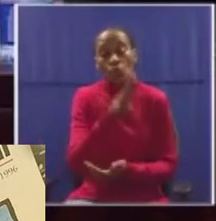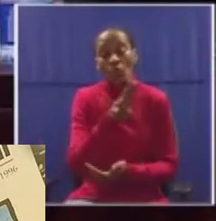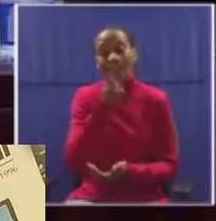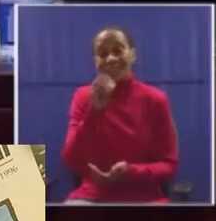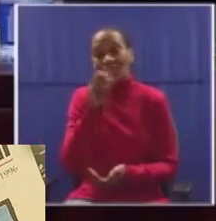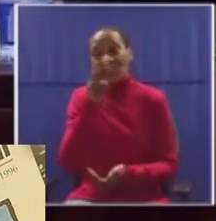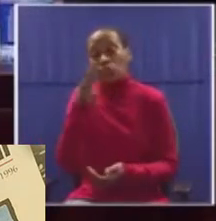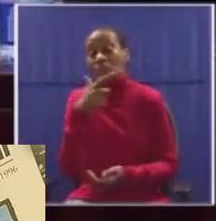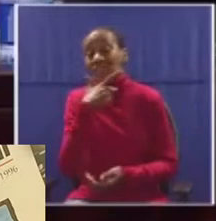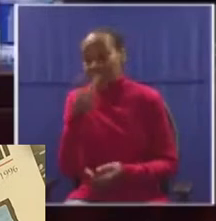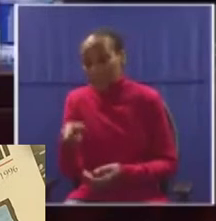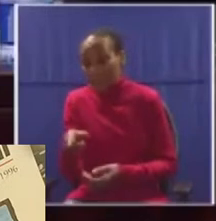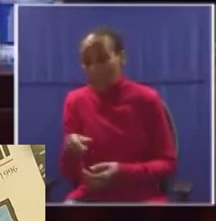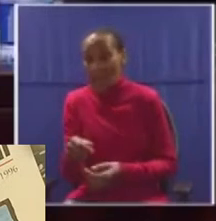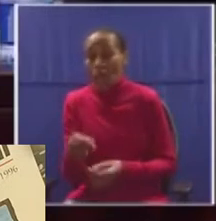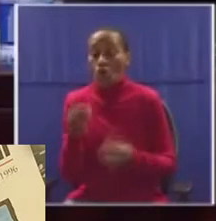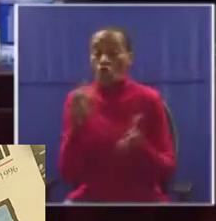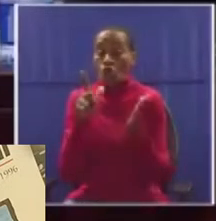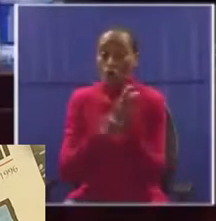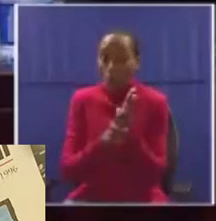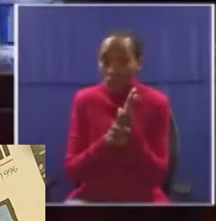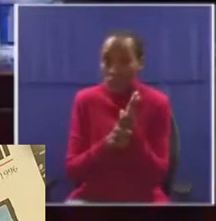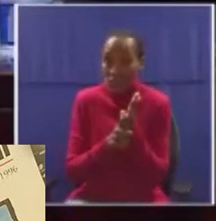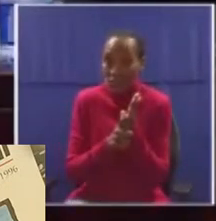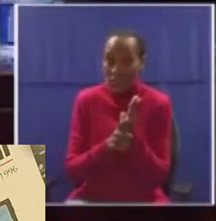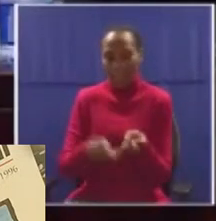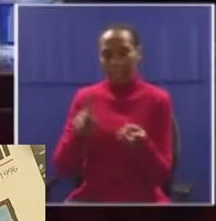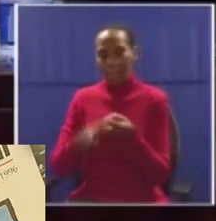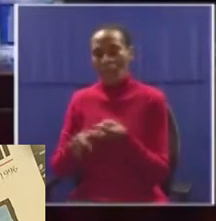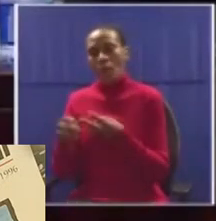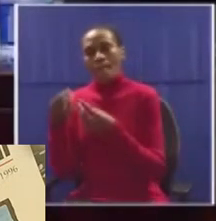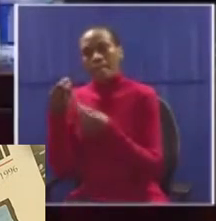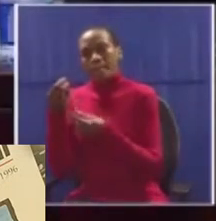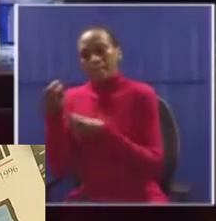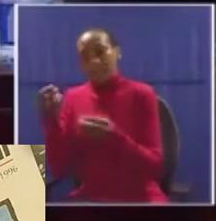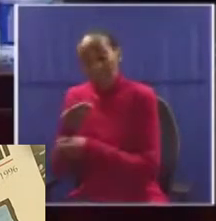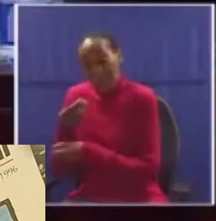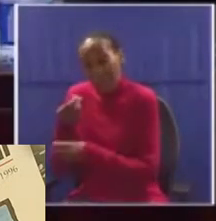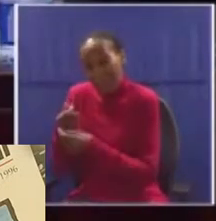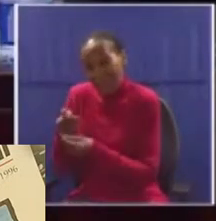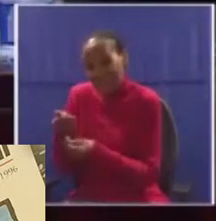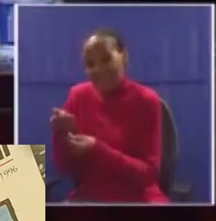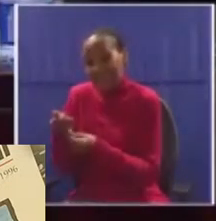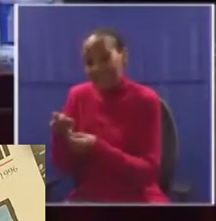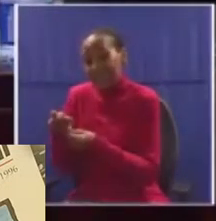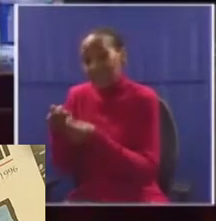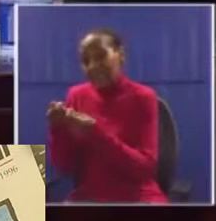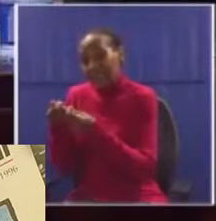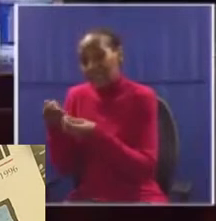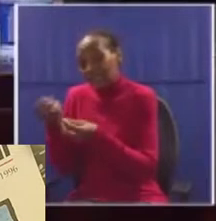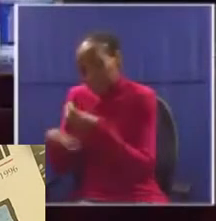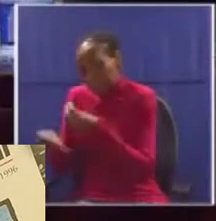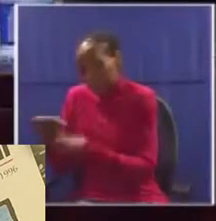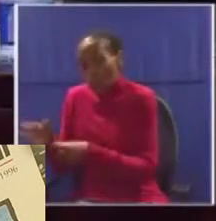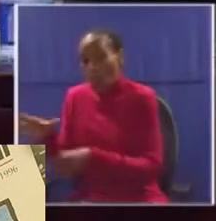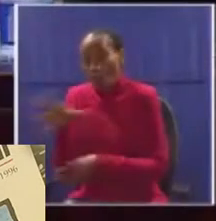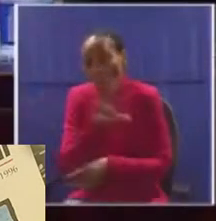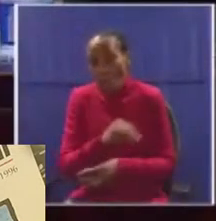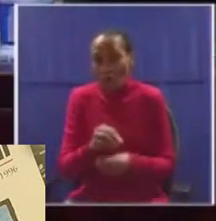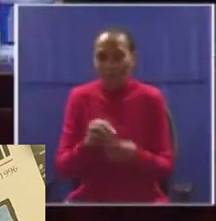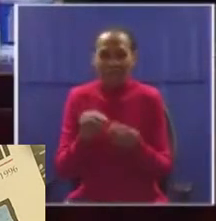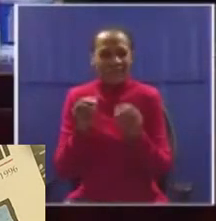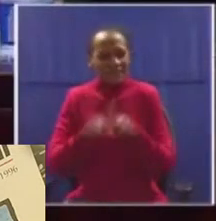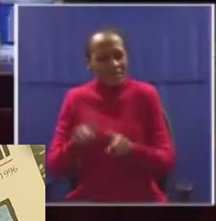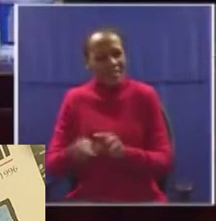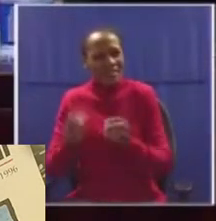2022 the general laws anti-money laundering and combat interest in financing Amendment act and